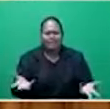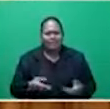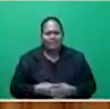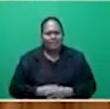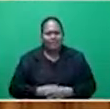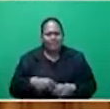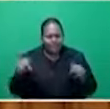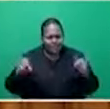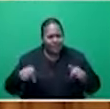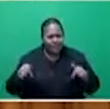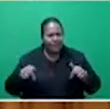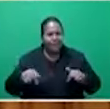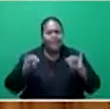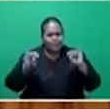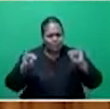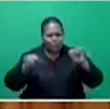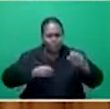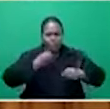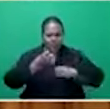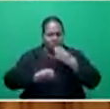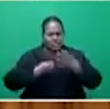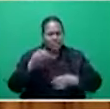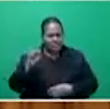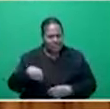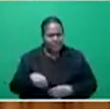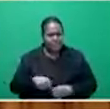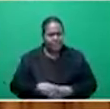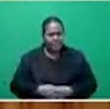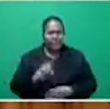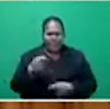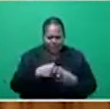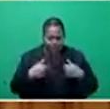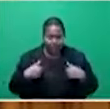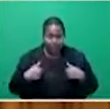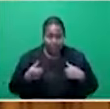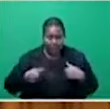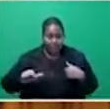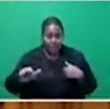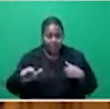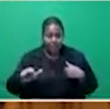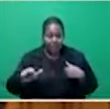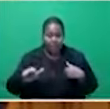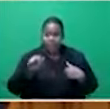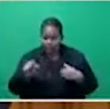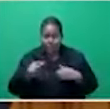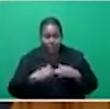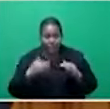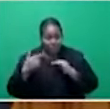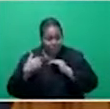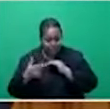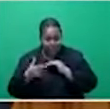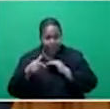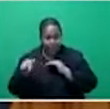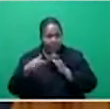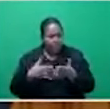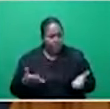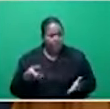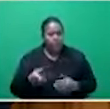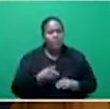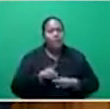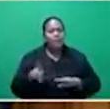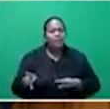and on issues that were raised. If we are going to allow these standards in Parliament, Mr. Speaker,